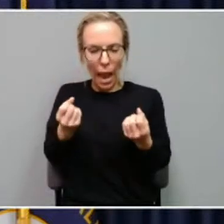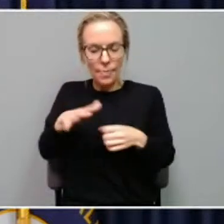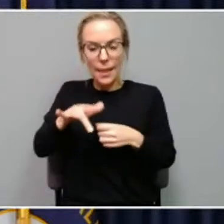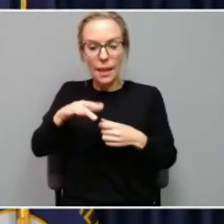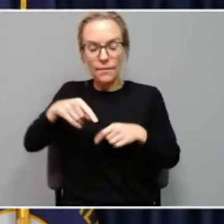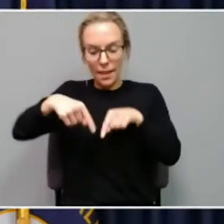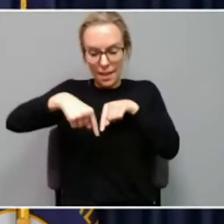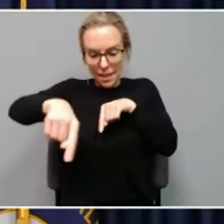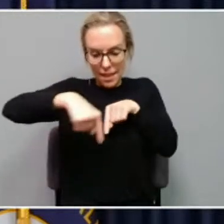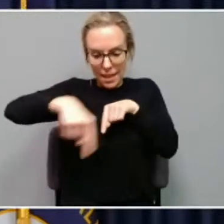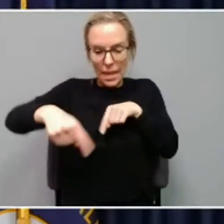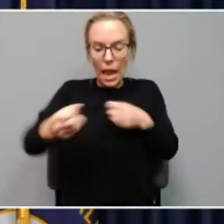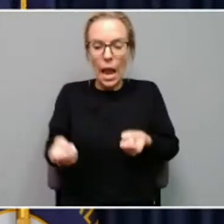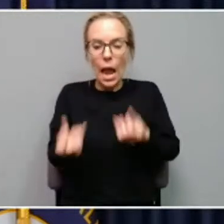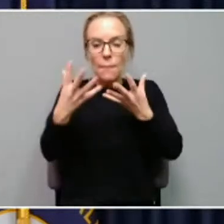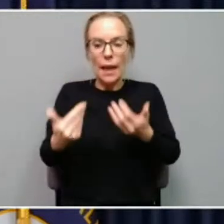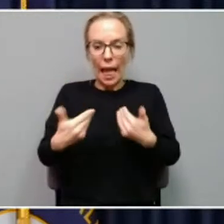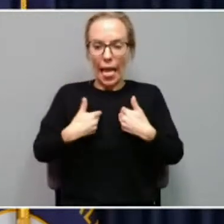others. But